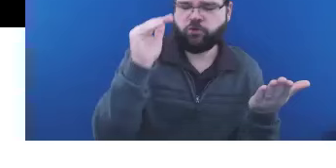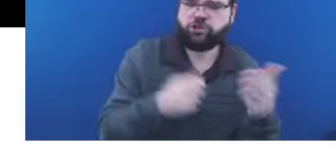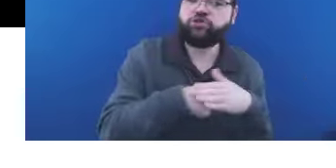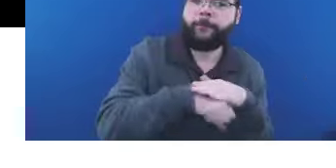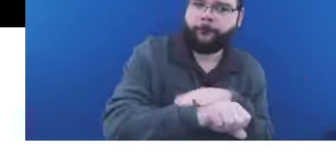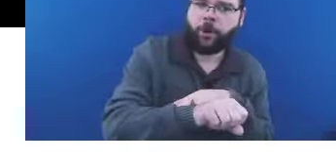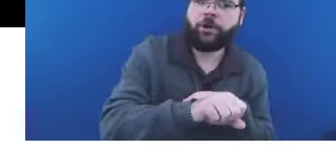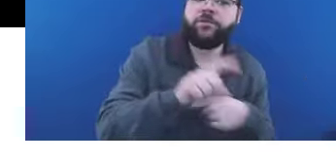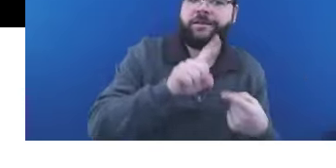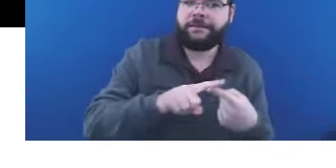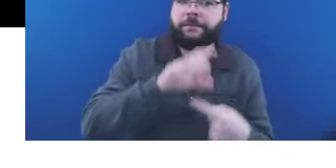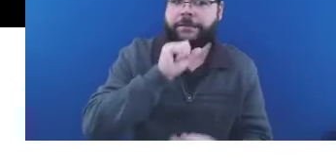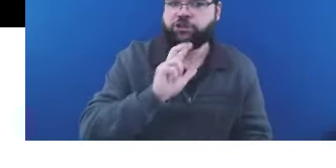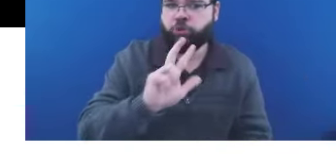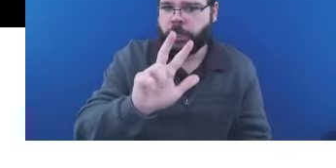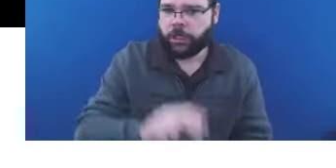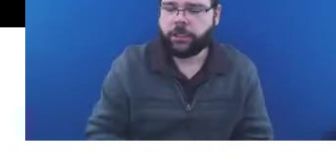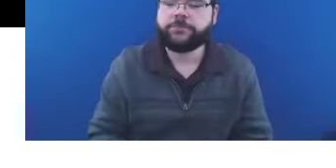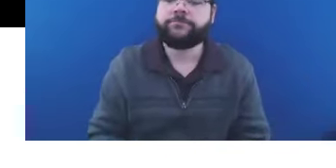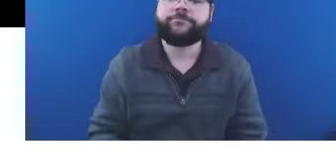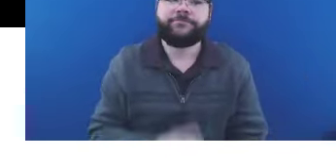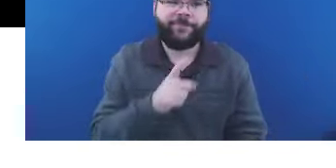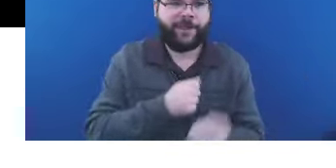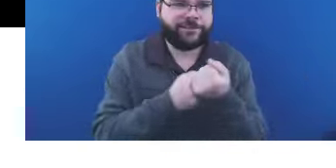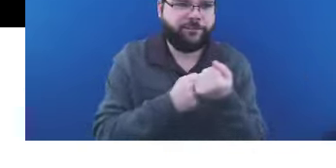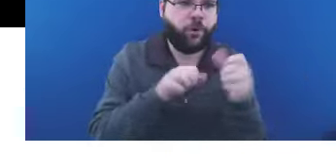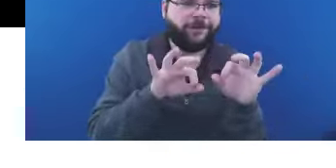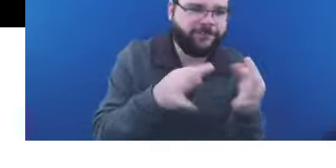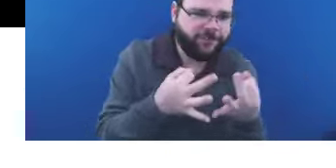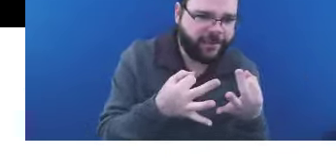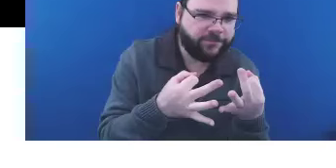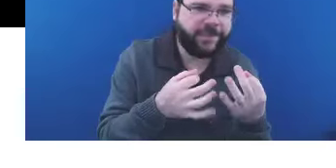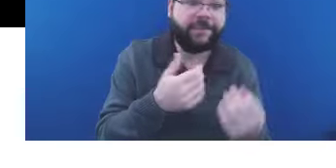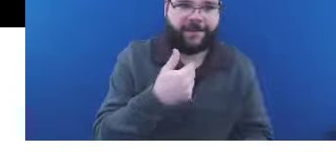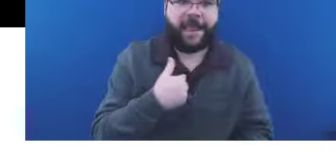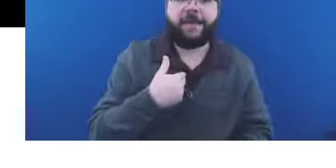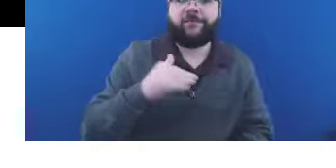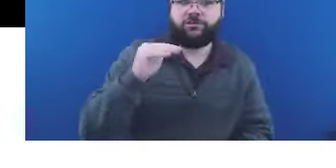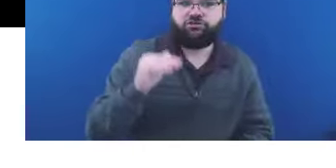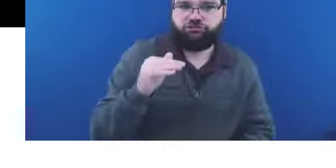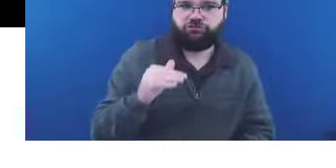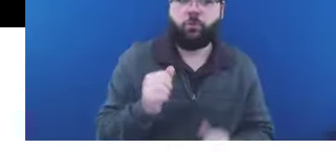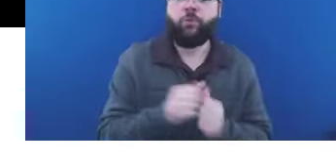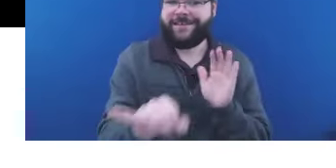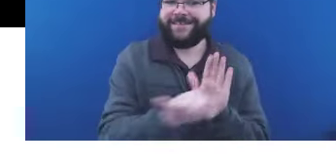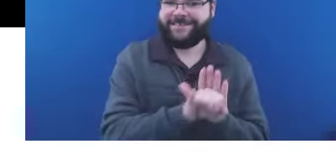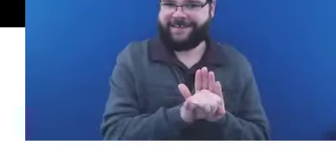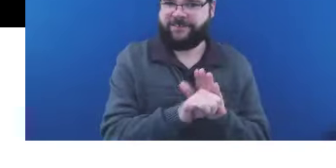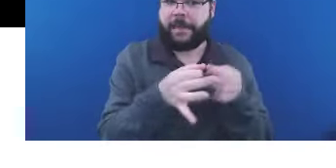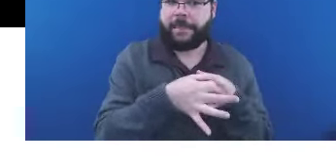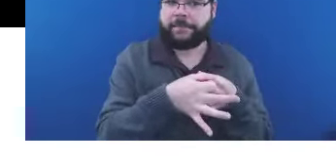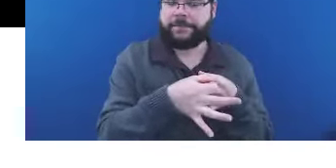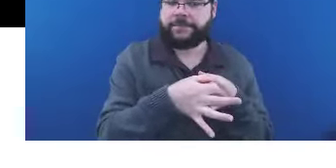to 3. They support families with children that have an identified delay. So if you have